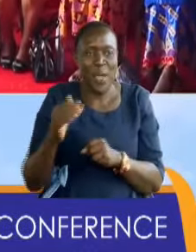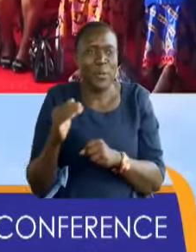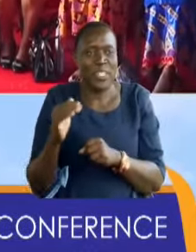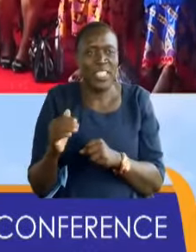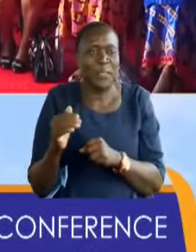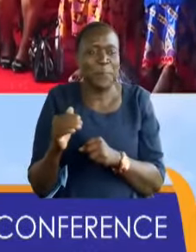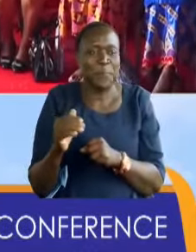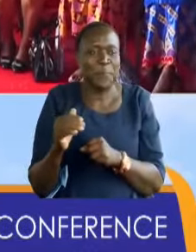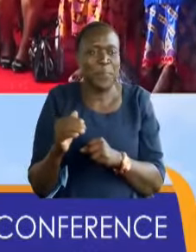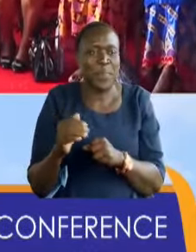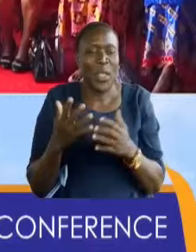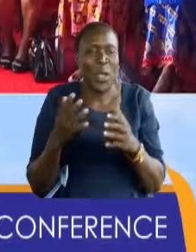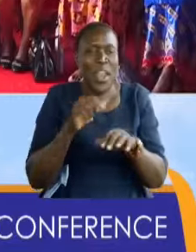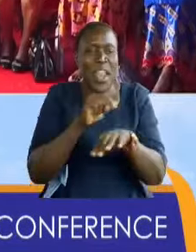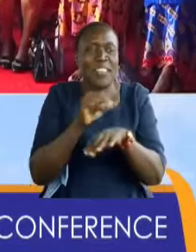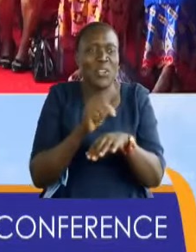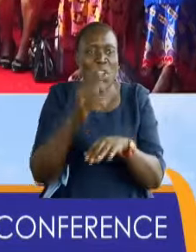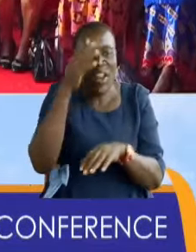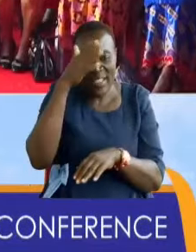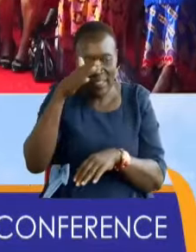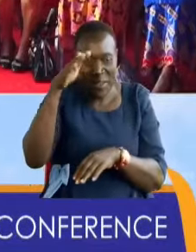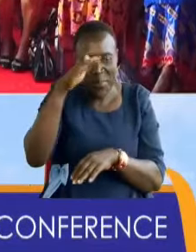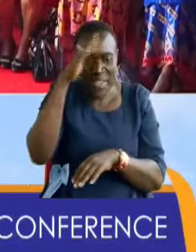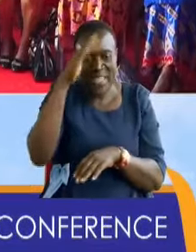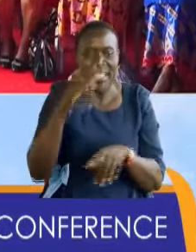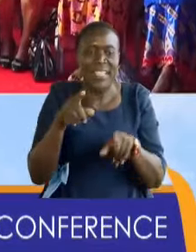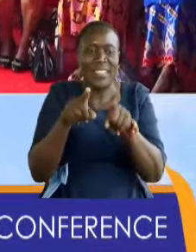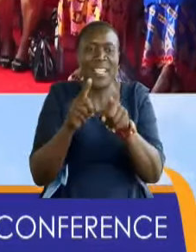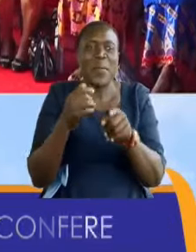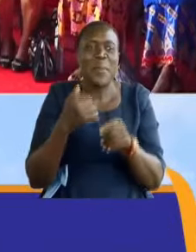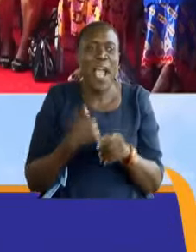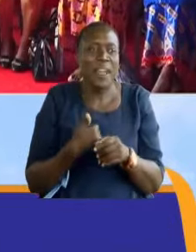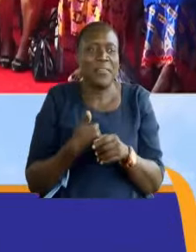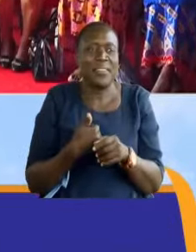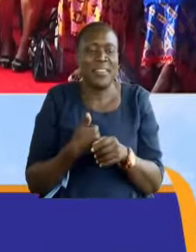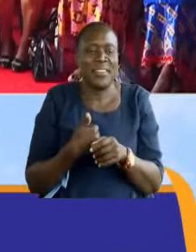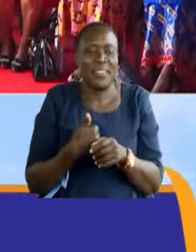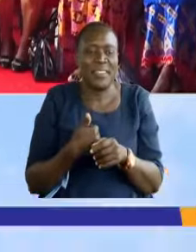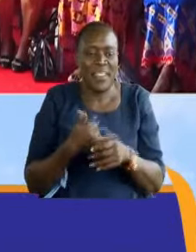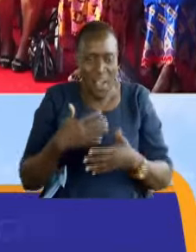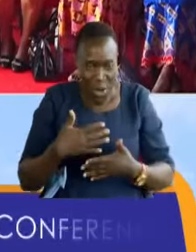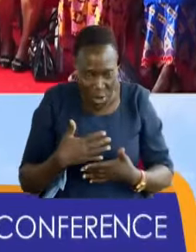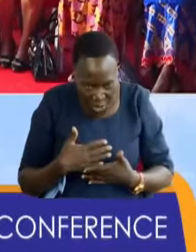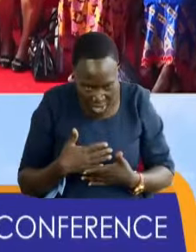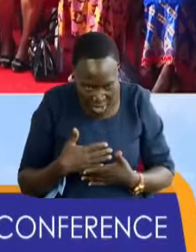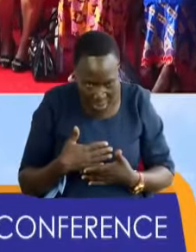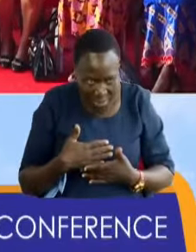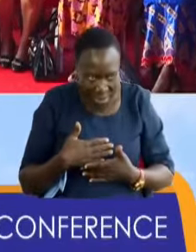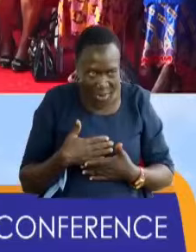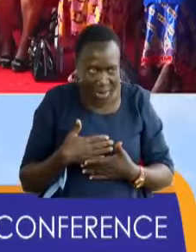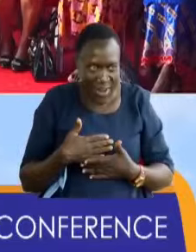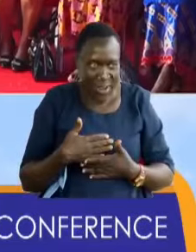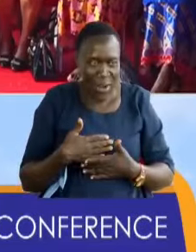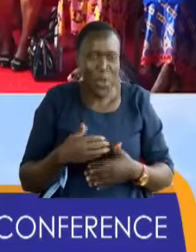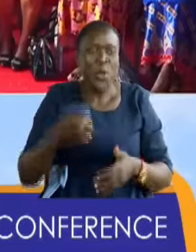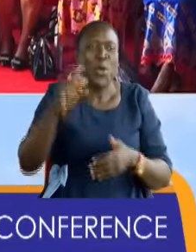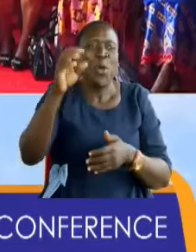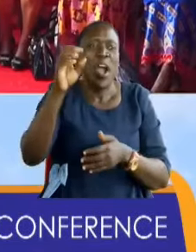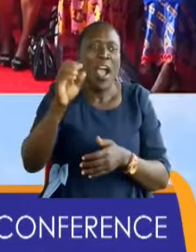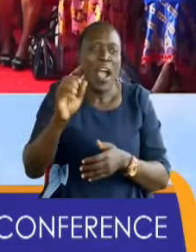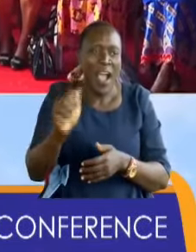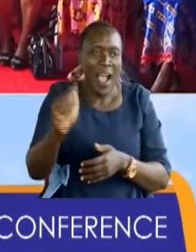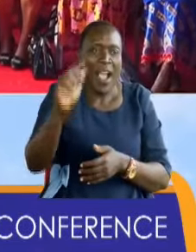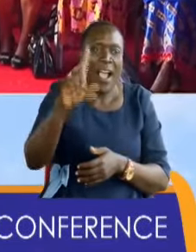County in the National Assembly. We have with us, Your Excellencies, the Honorable Andrew Okwome